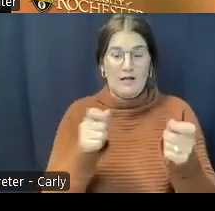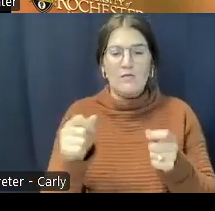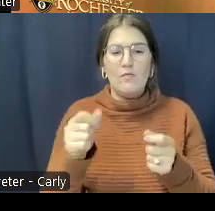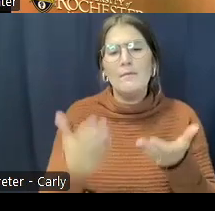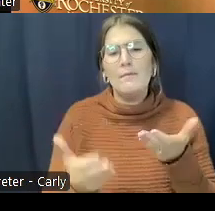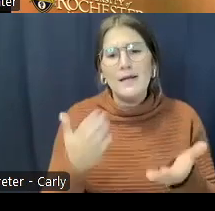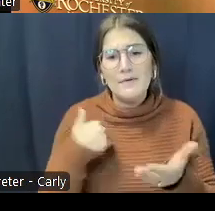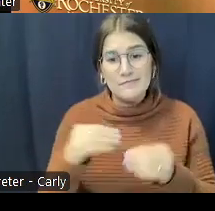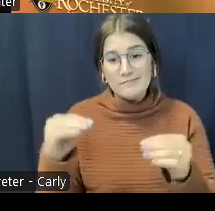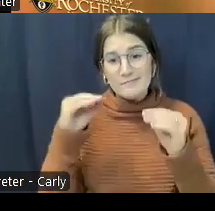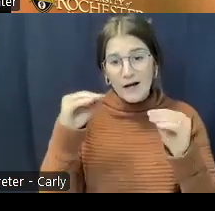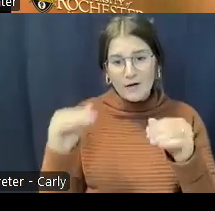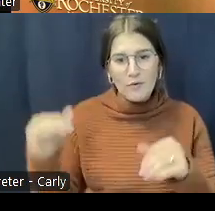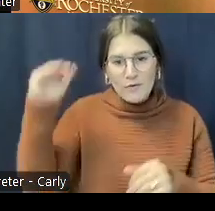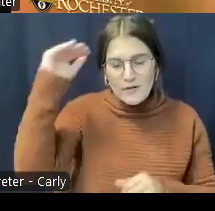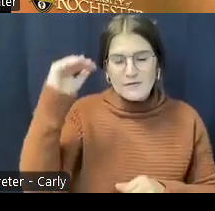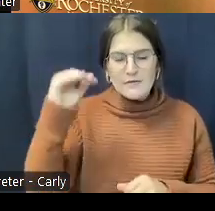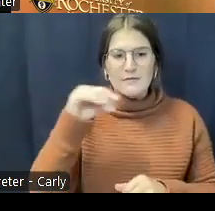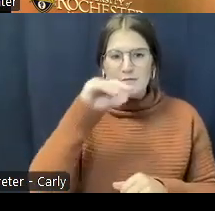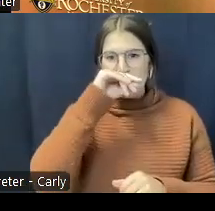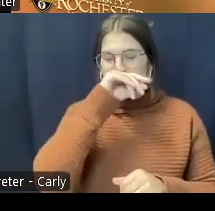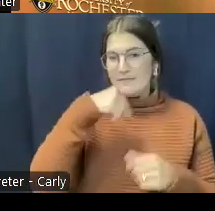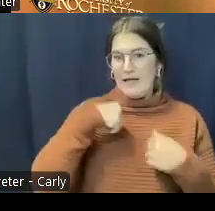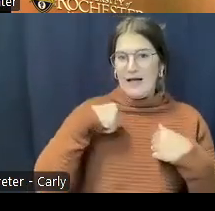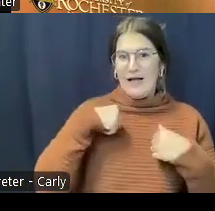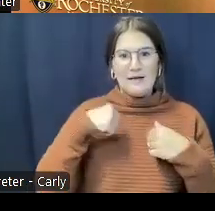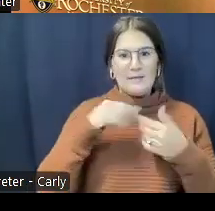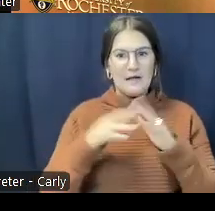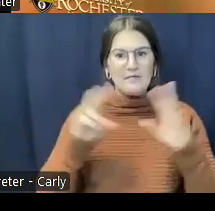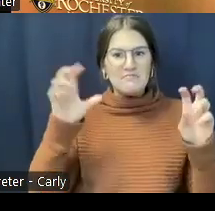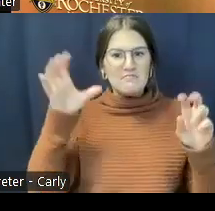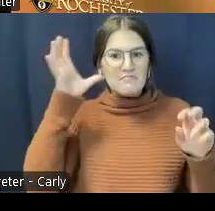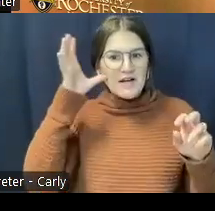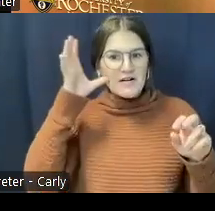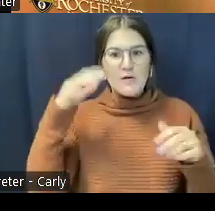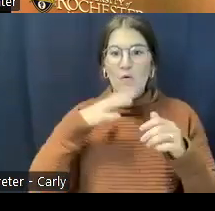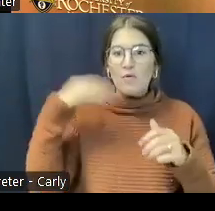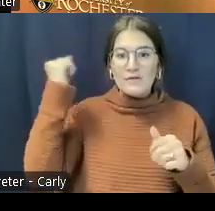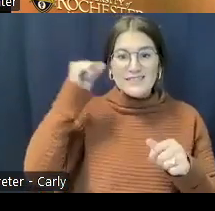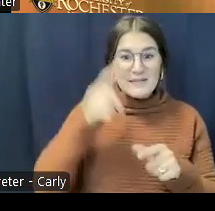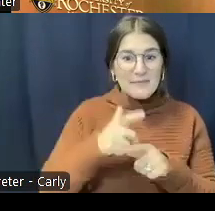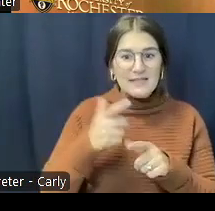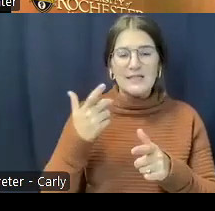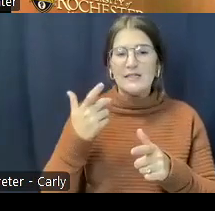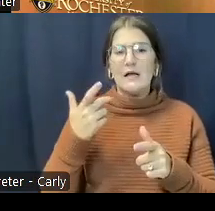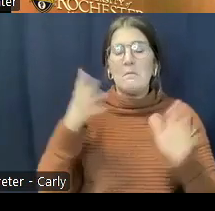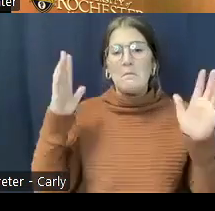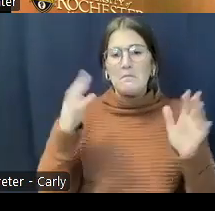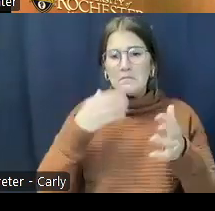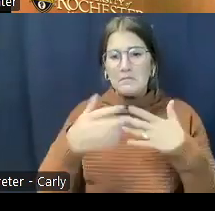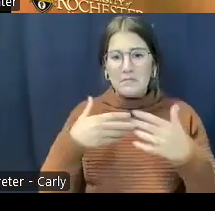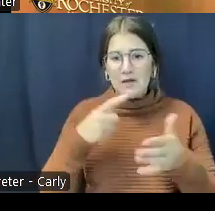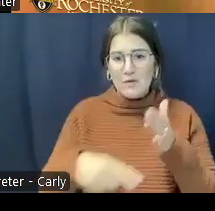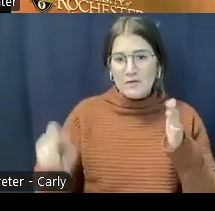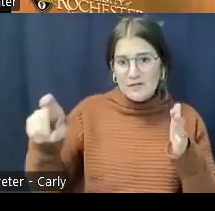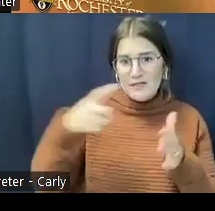that you're the one in charge, you're the parentified child, you're the oldest sib, don't pay attention to what you want or need, you're busy with everybody